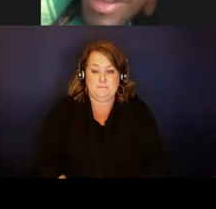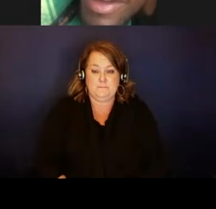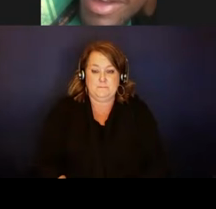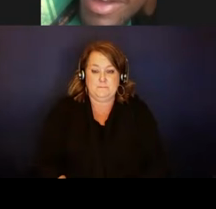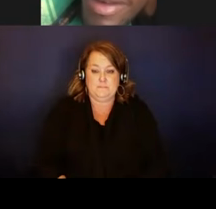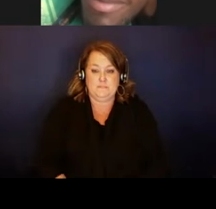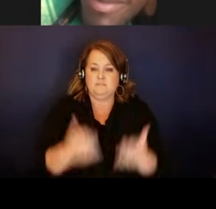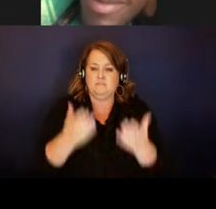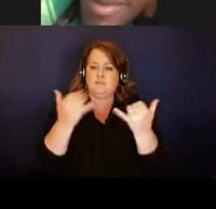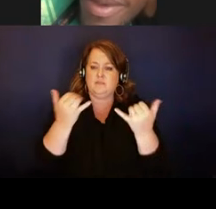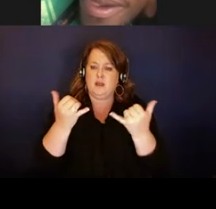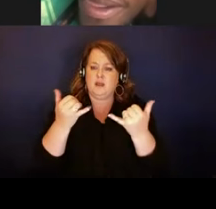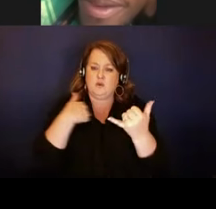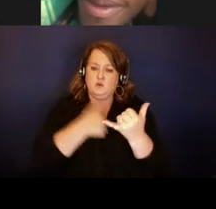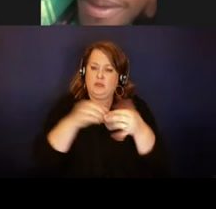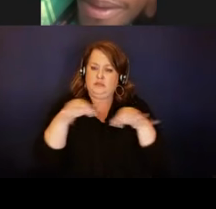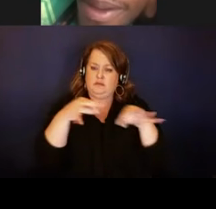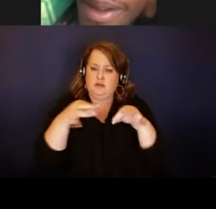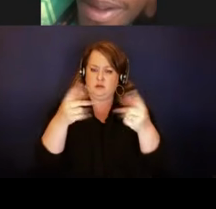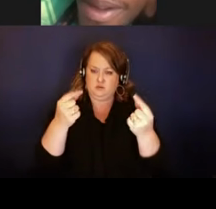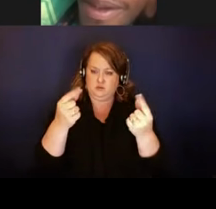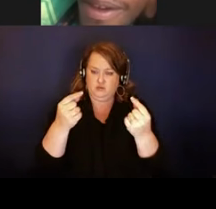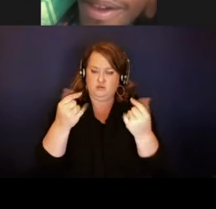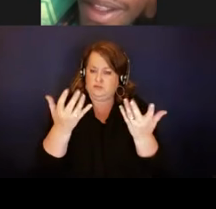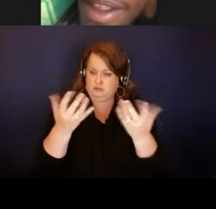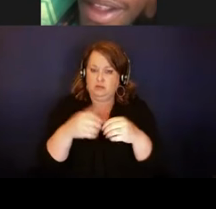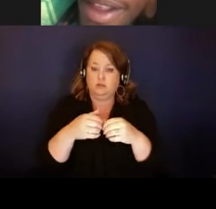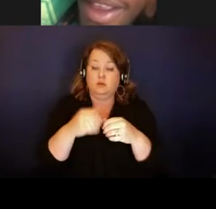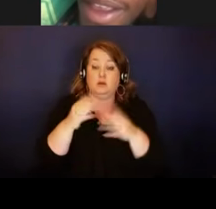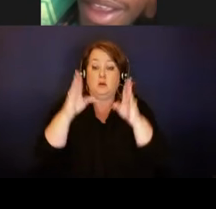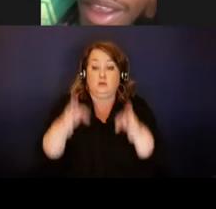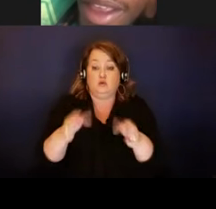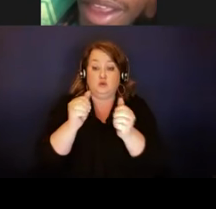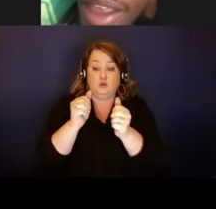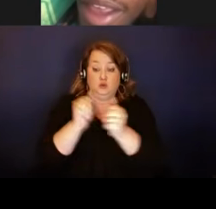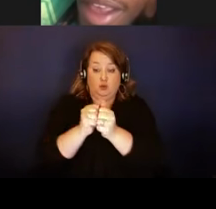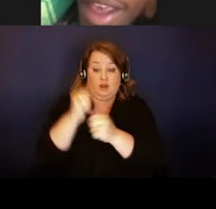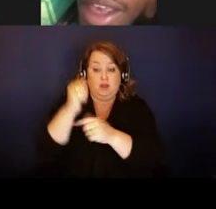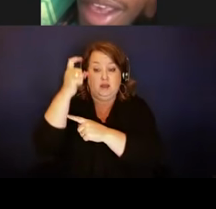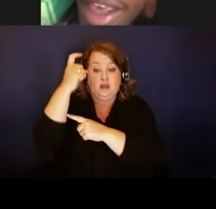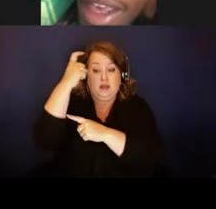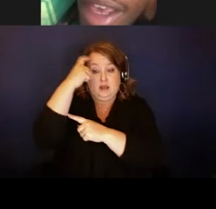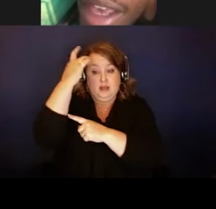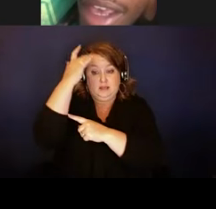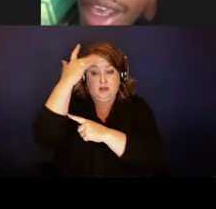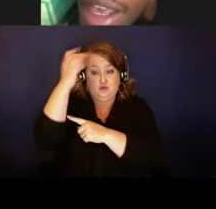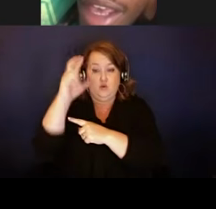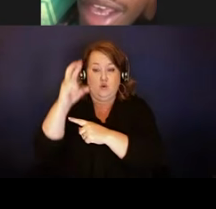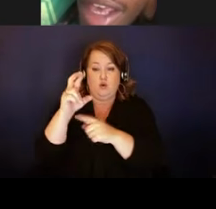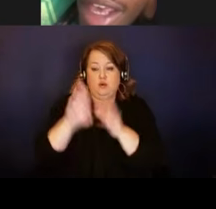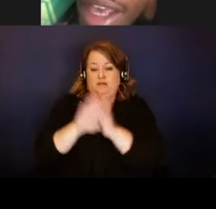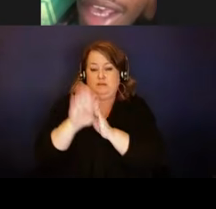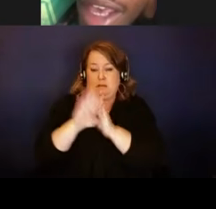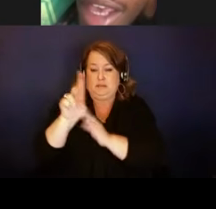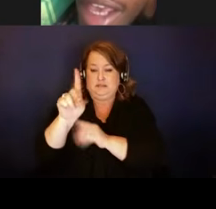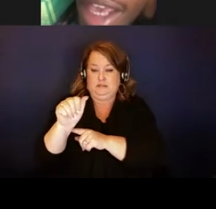Now, how we define a self-advocate is a person with an intellectual or developmental disability who choose to advocate for themselves